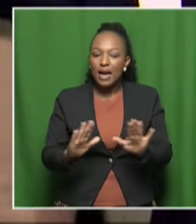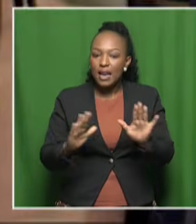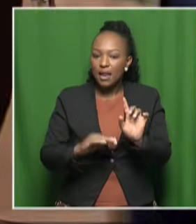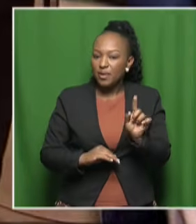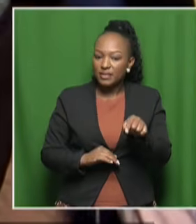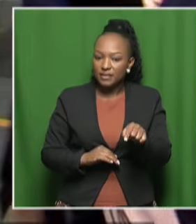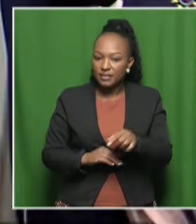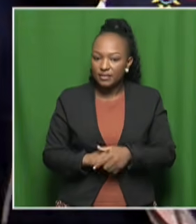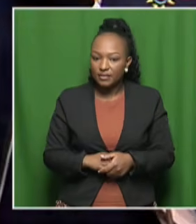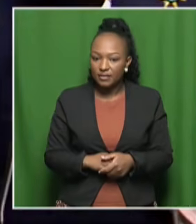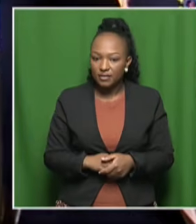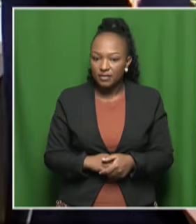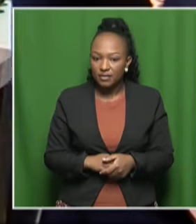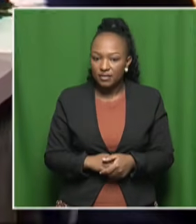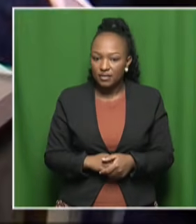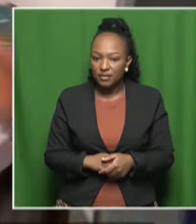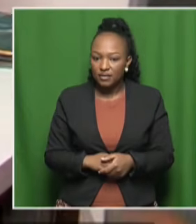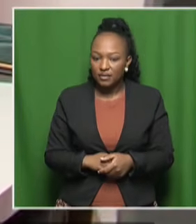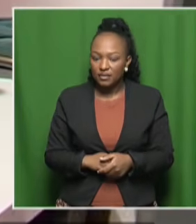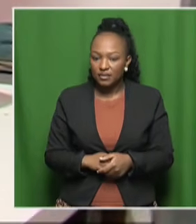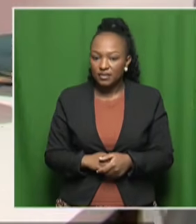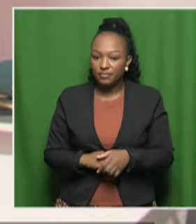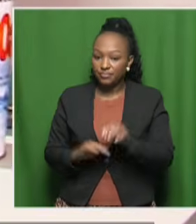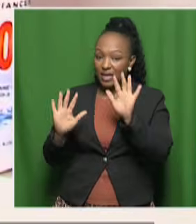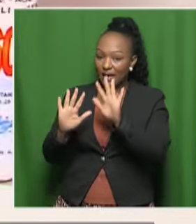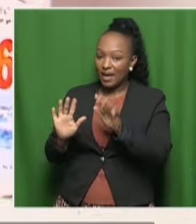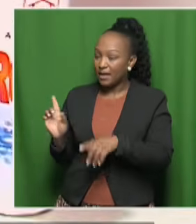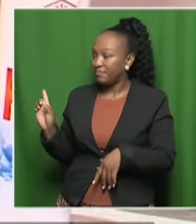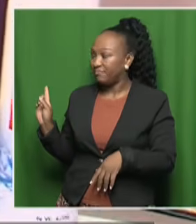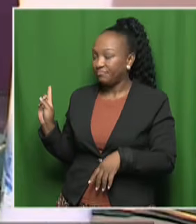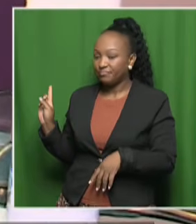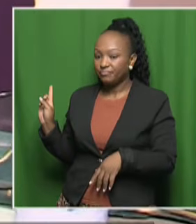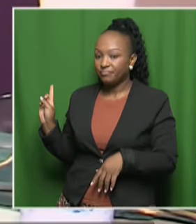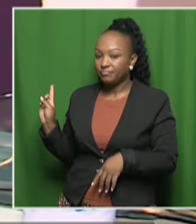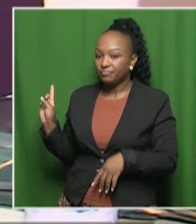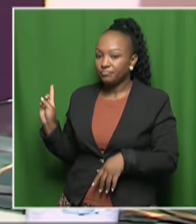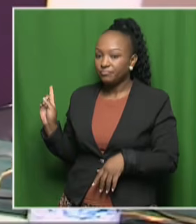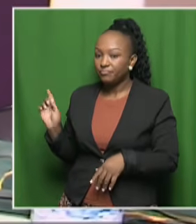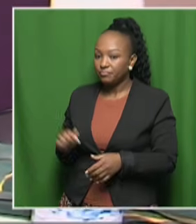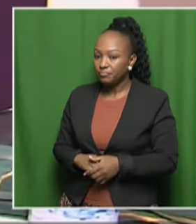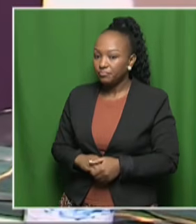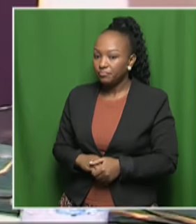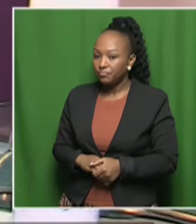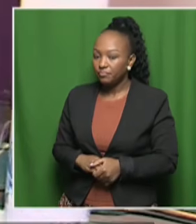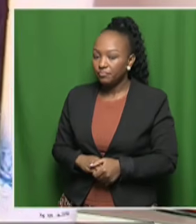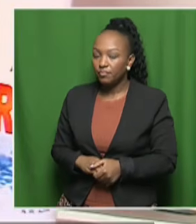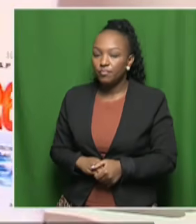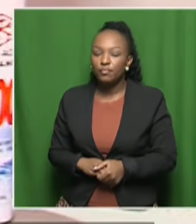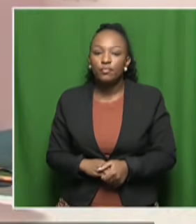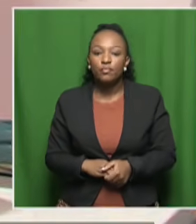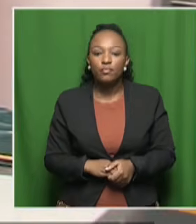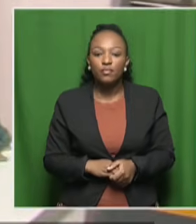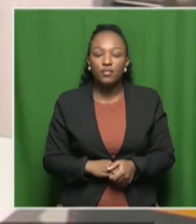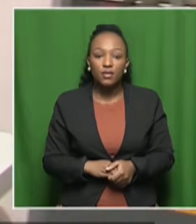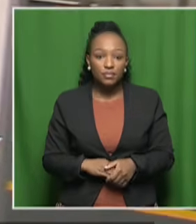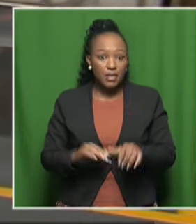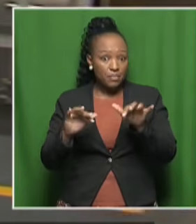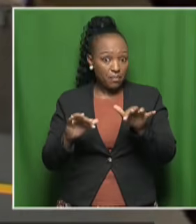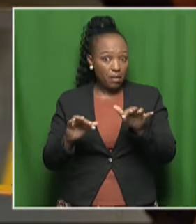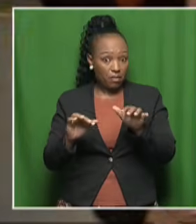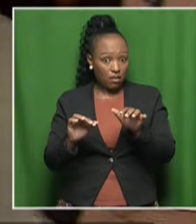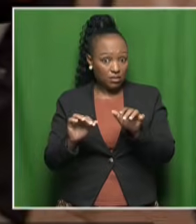canister as usually? This one. This is the color. Okay, so this is not something that people can do themselves, is it?